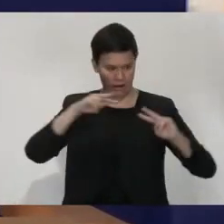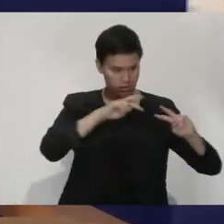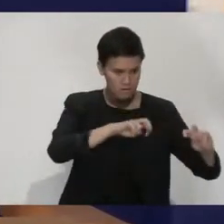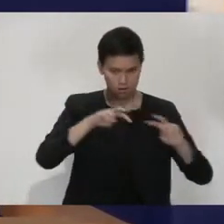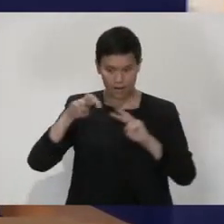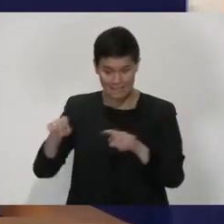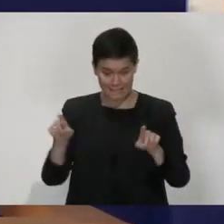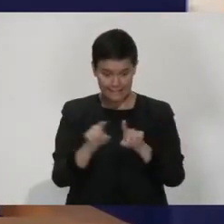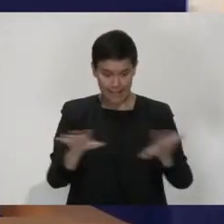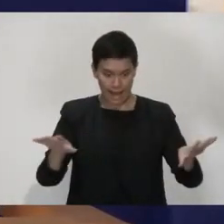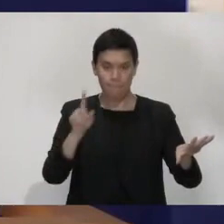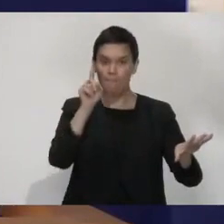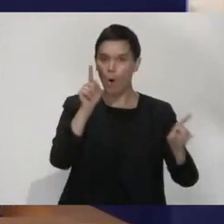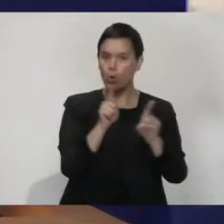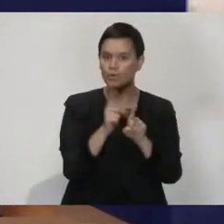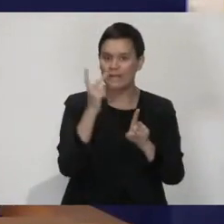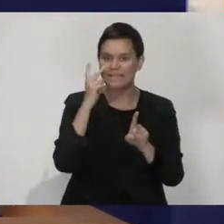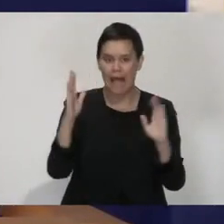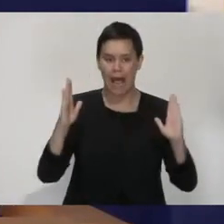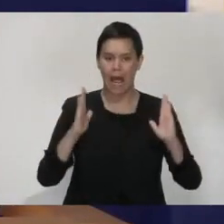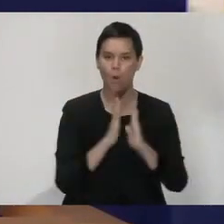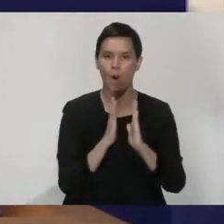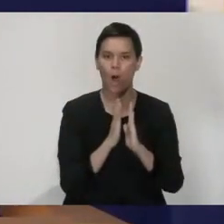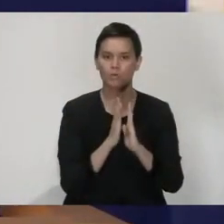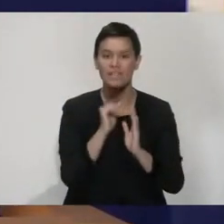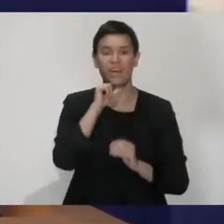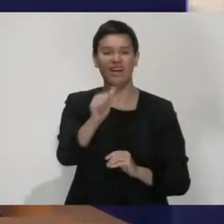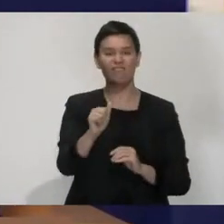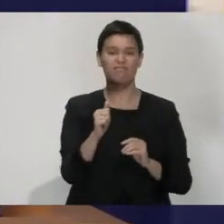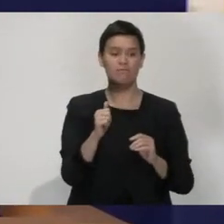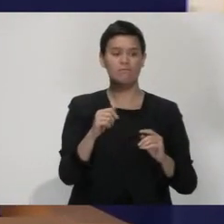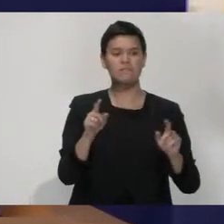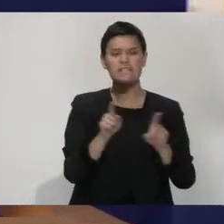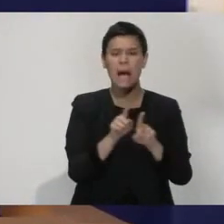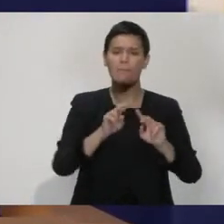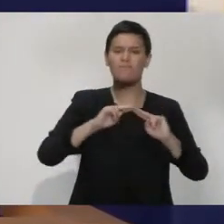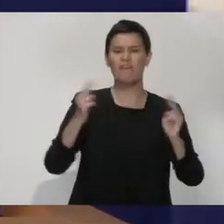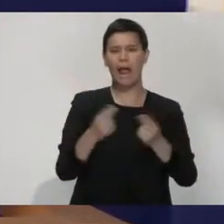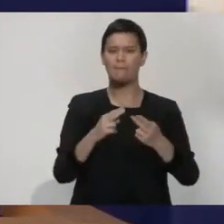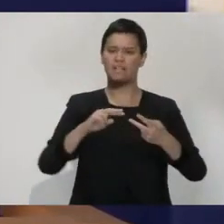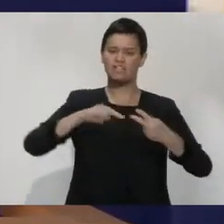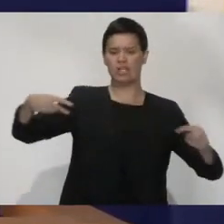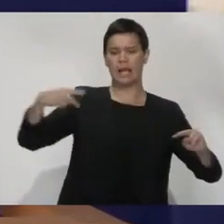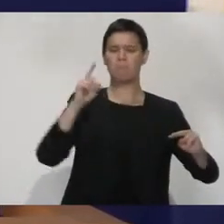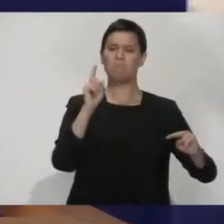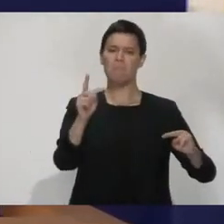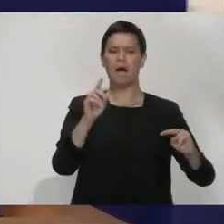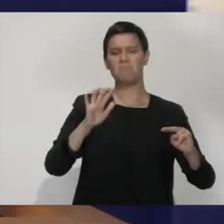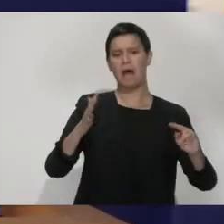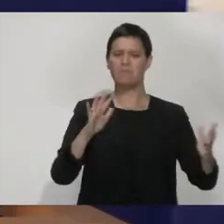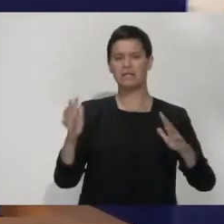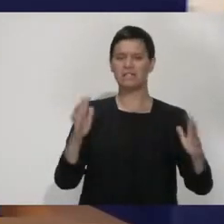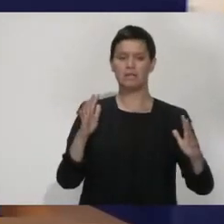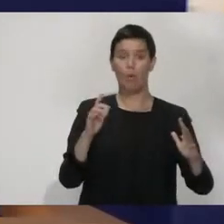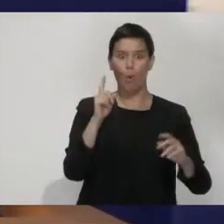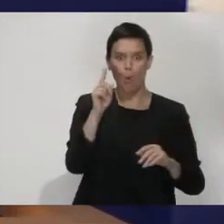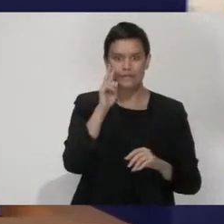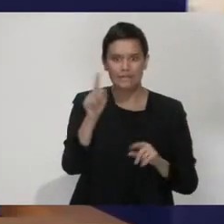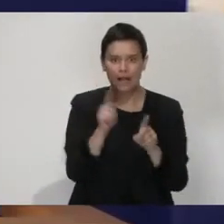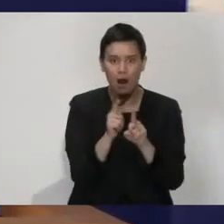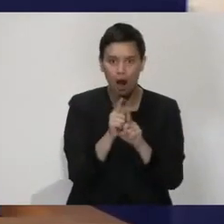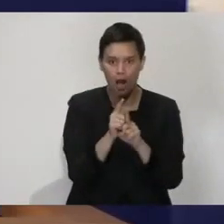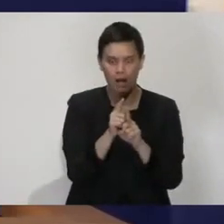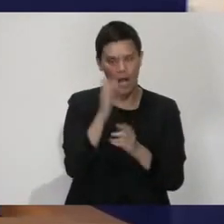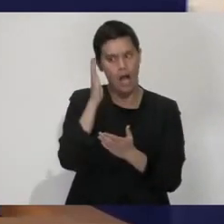sequencing. Everything that we've seen to date shows that this is a cluster, even if we haven't got the epi link, that shows that it's a closely